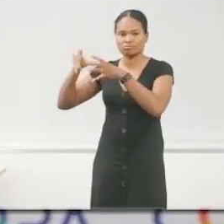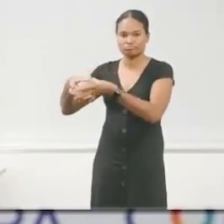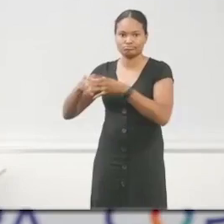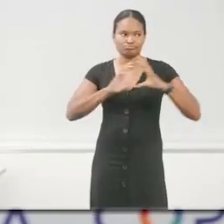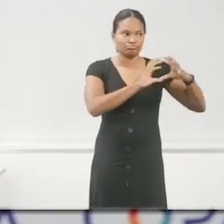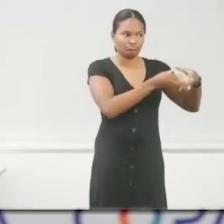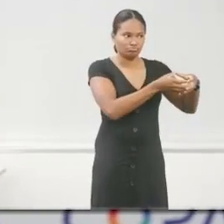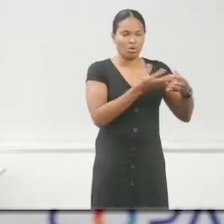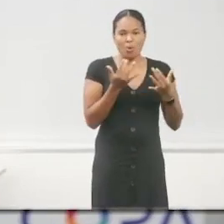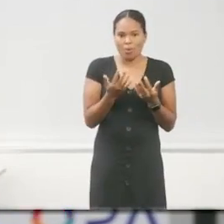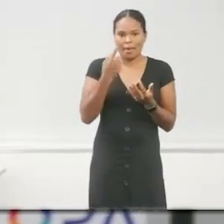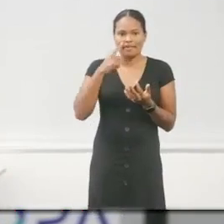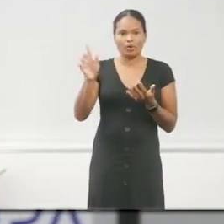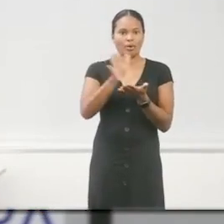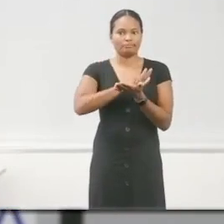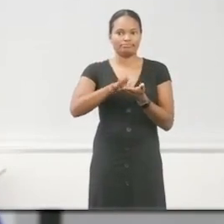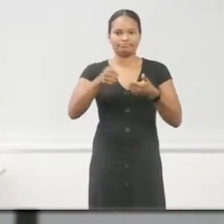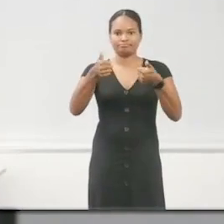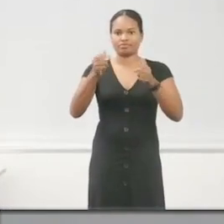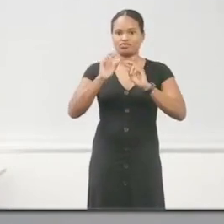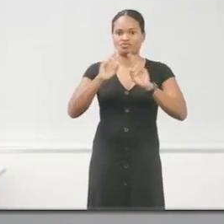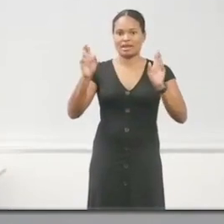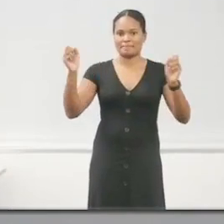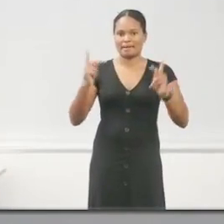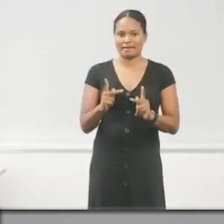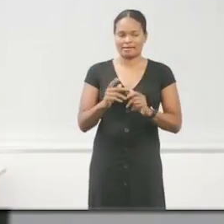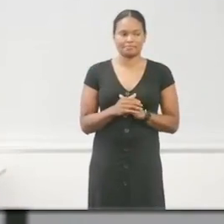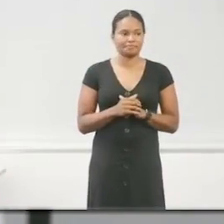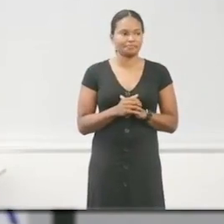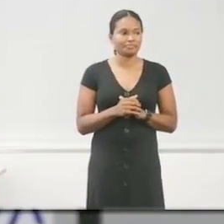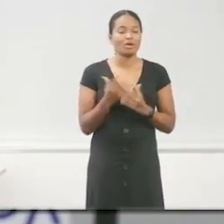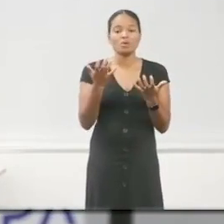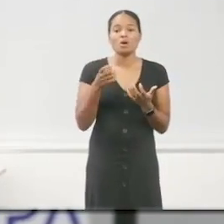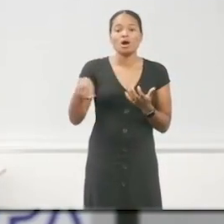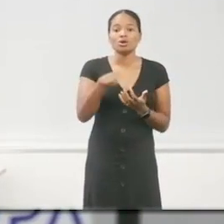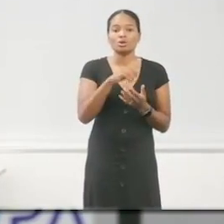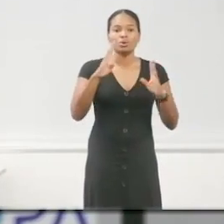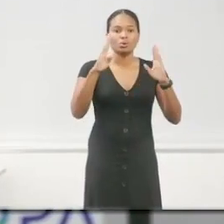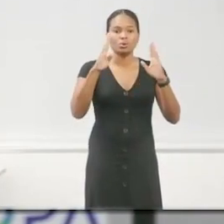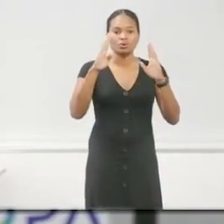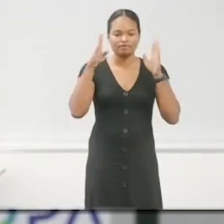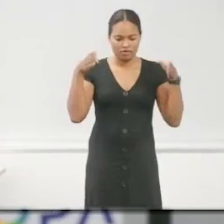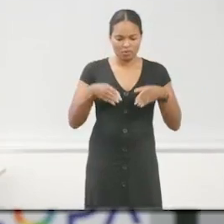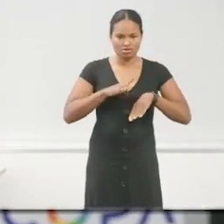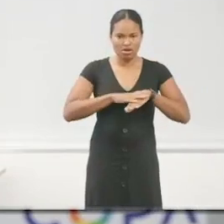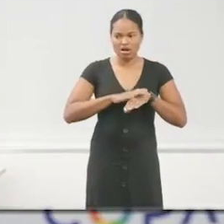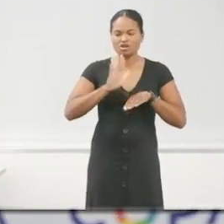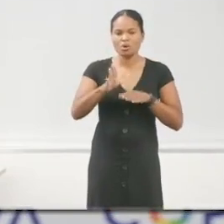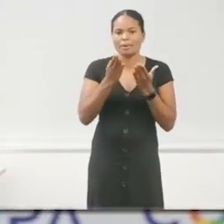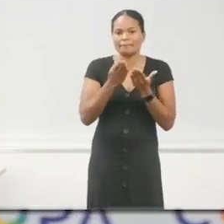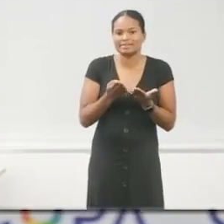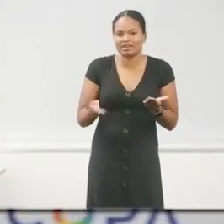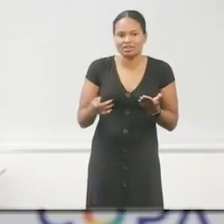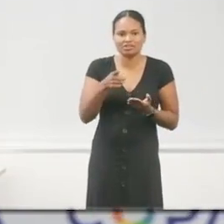clear. I also want to bring your attention to some of the things that you received today upon registering and entry